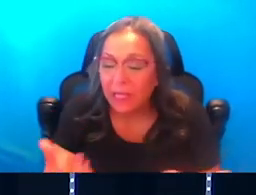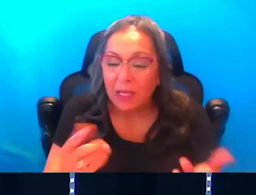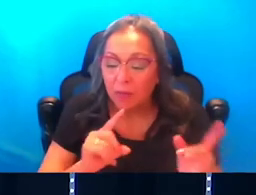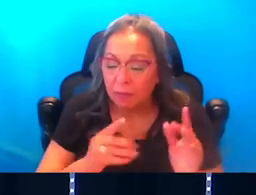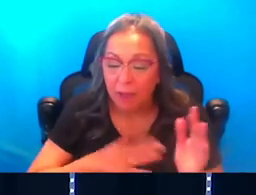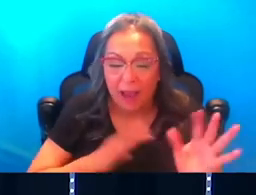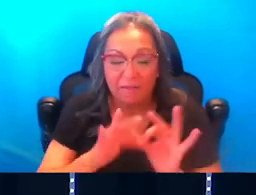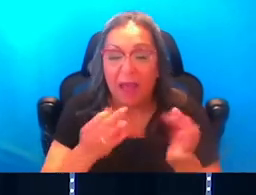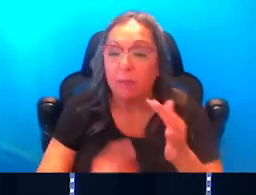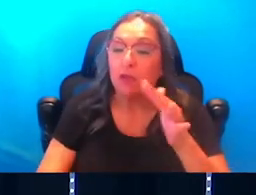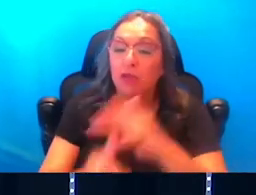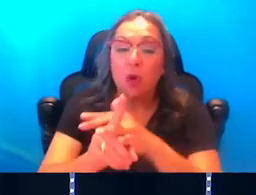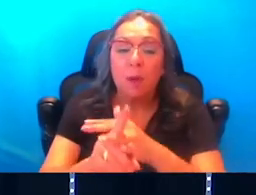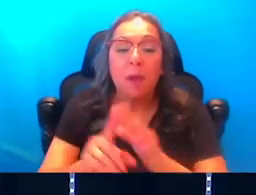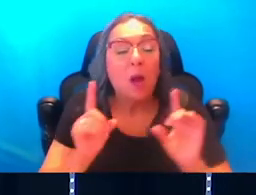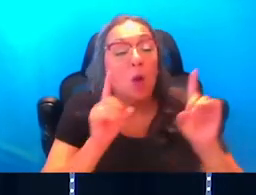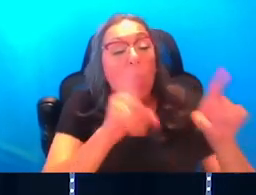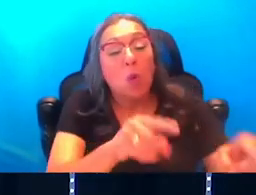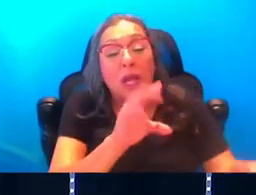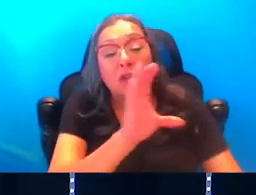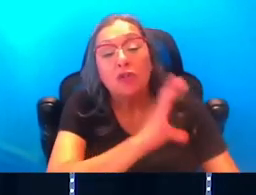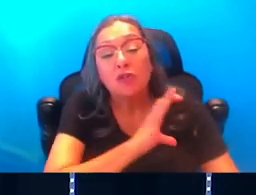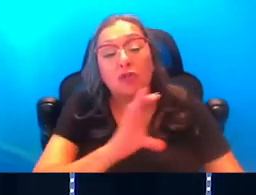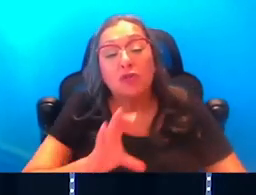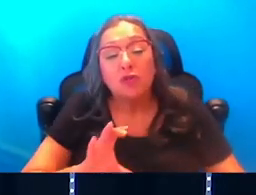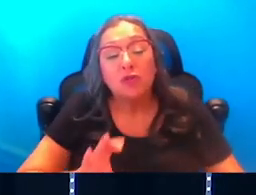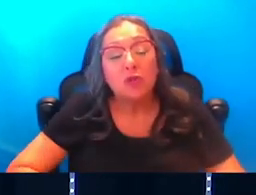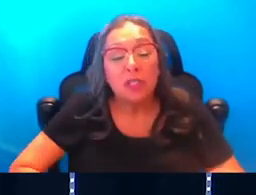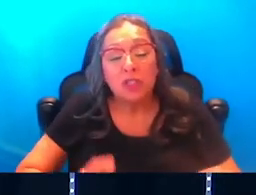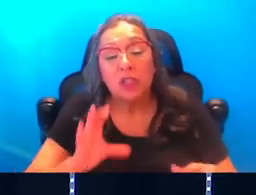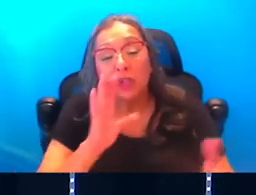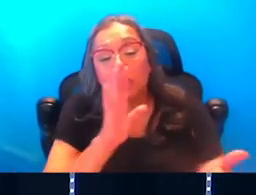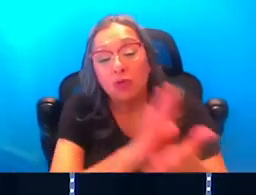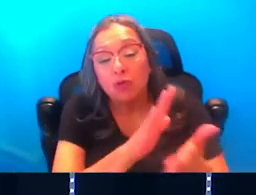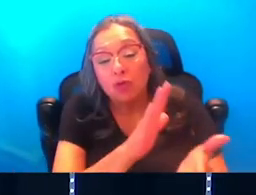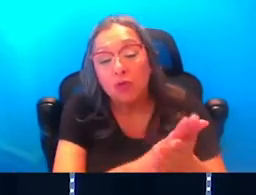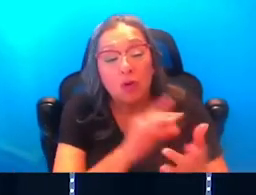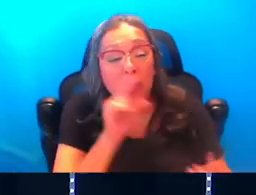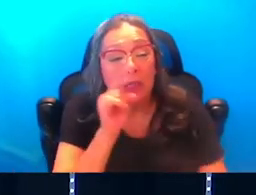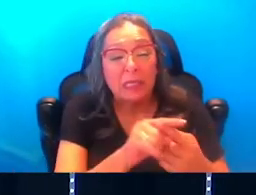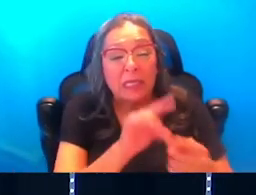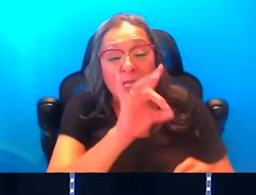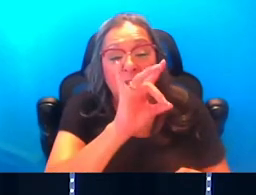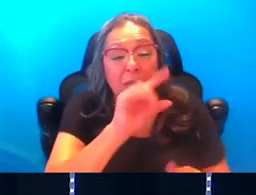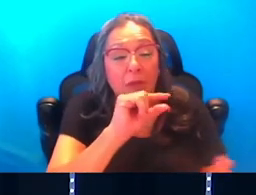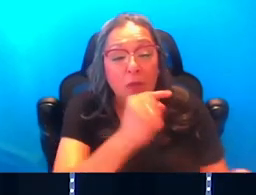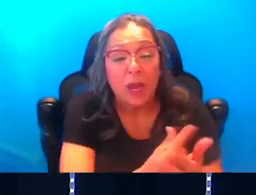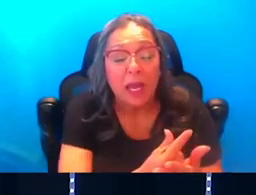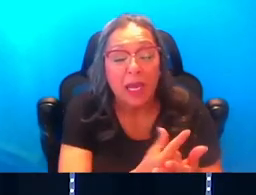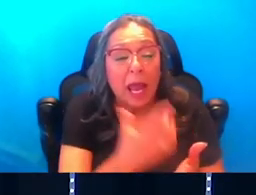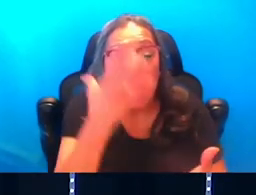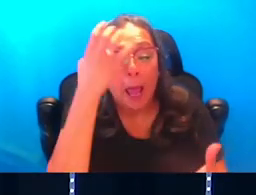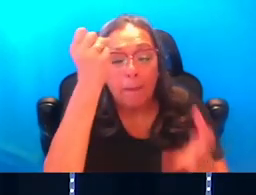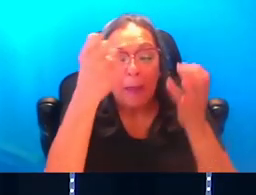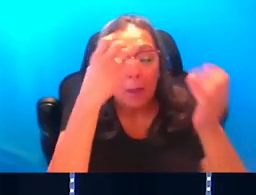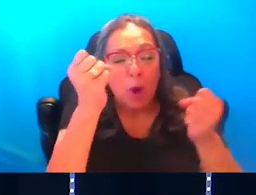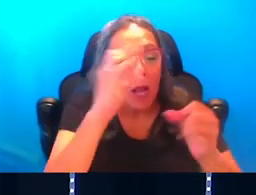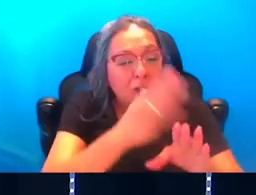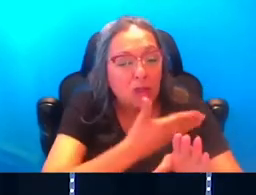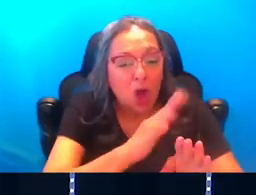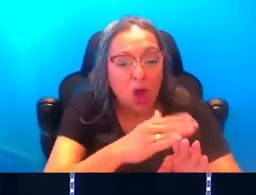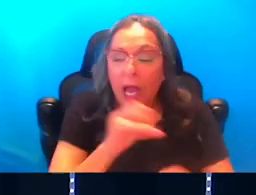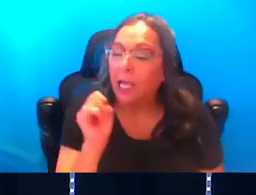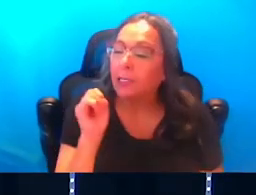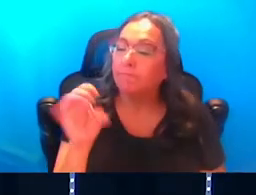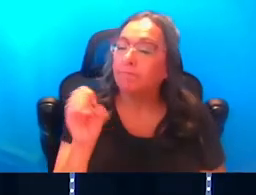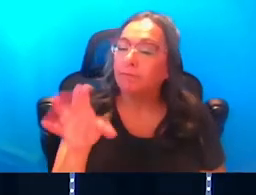And I grew up in a Christian school. I was a Christian school until I was in eighth grade. And I memorized whole psalms, okay? I can recite them to you today. I